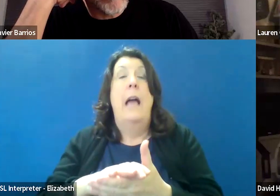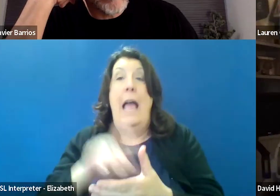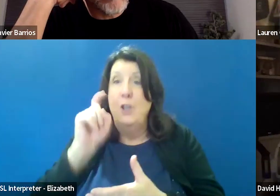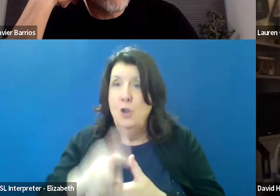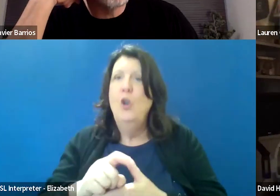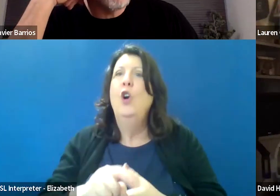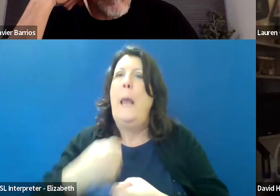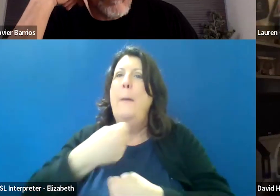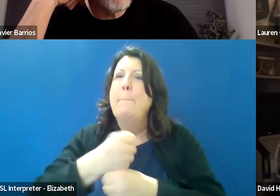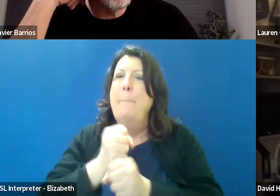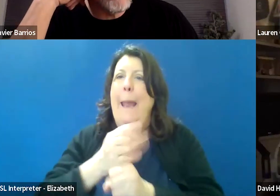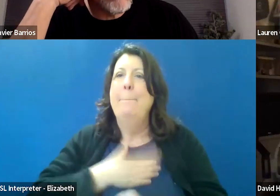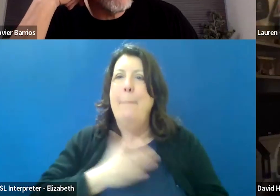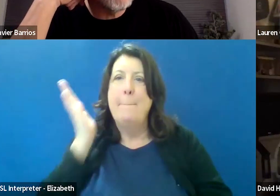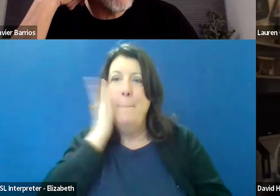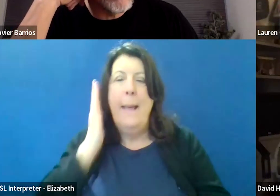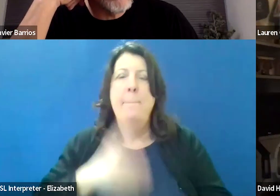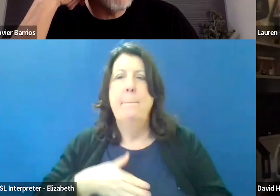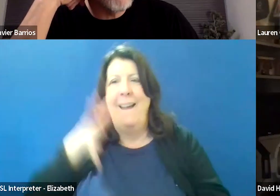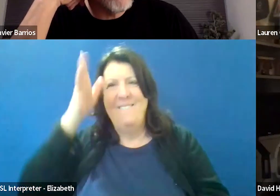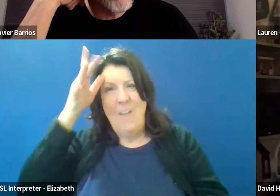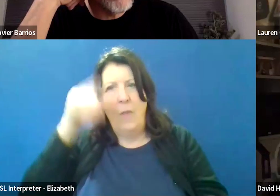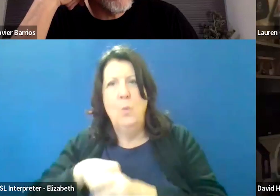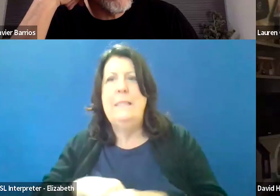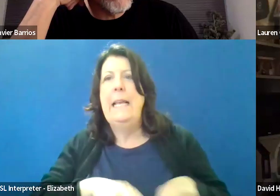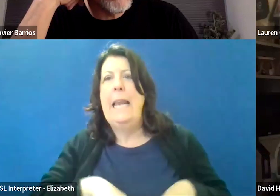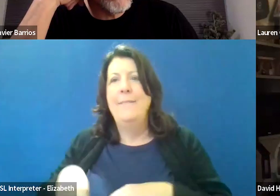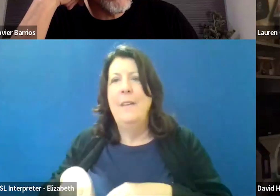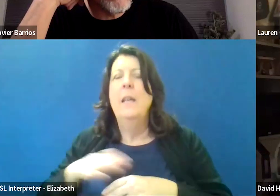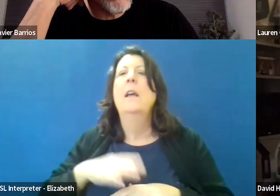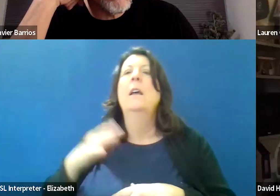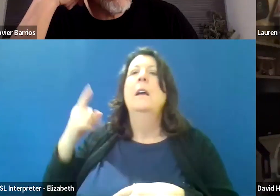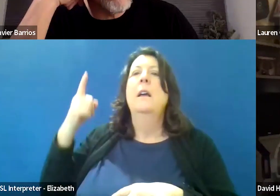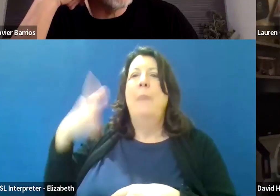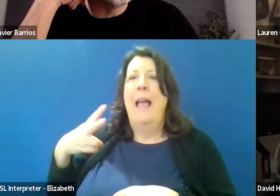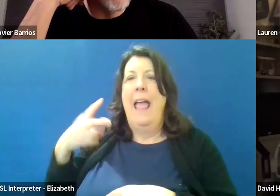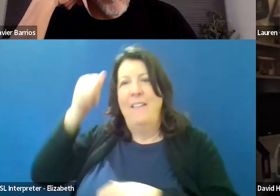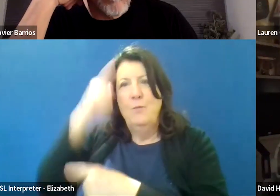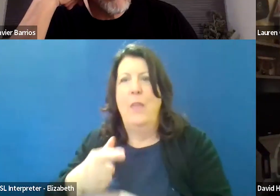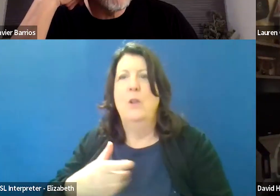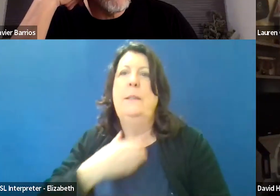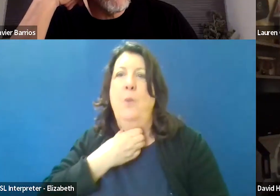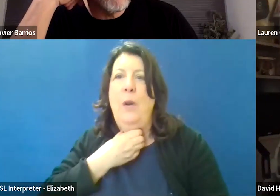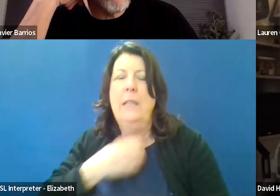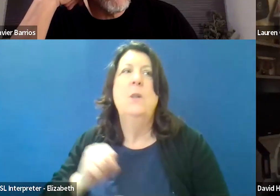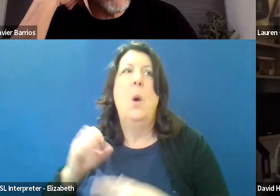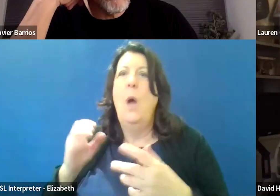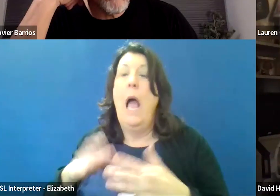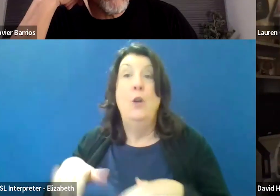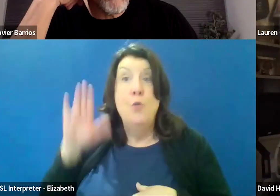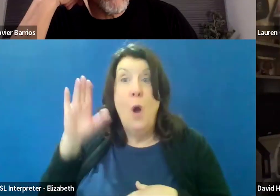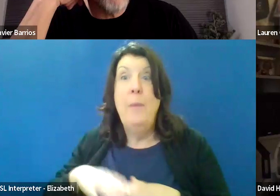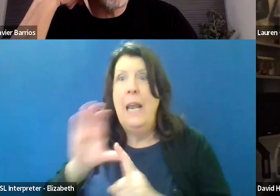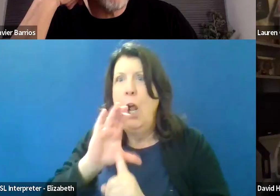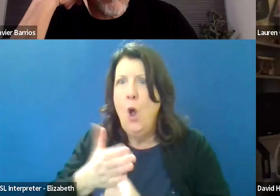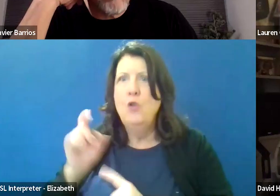from, my dad was in the Merchant Marine in the Navy. My grandfather was in the Navy. My half brothers are Marine. So I kind of grew up in this culture of get up, make your bed,